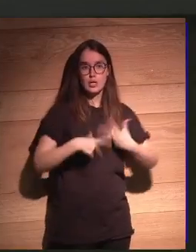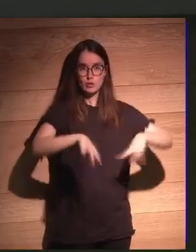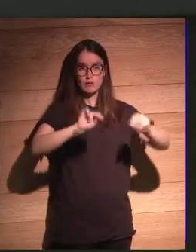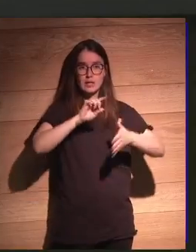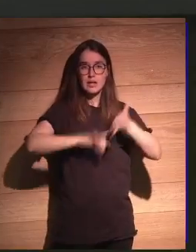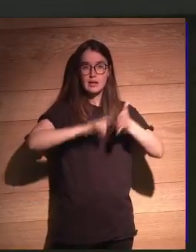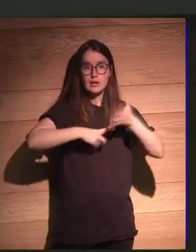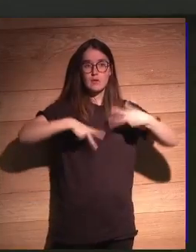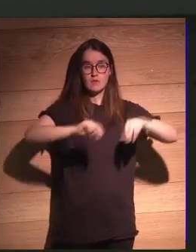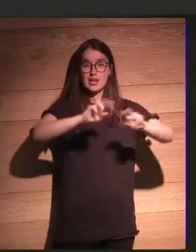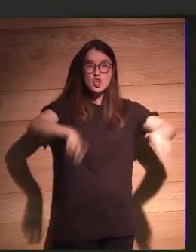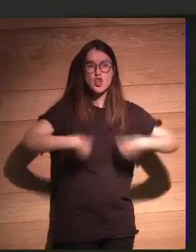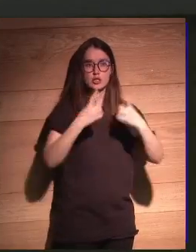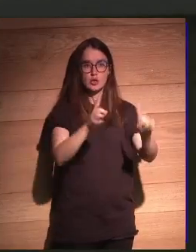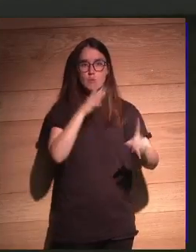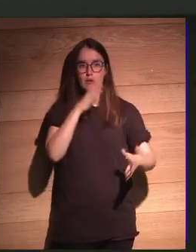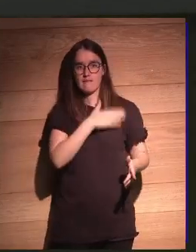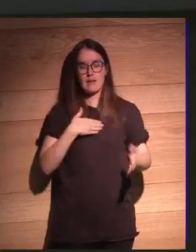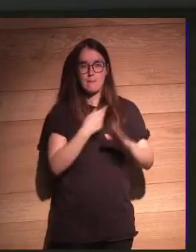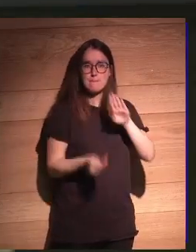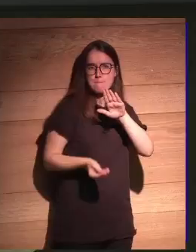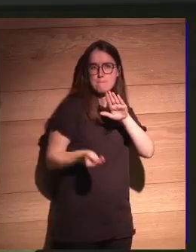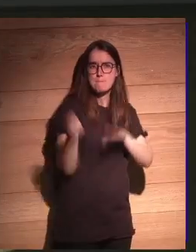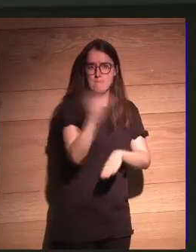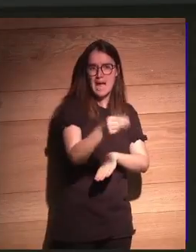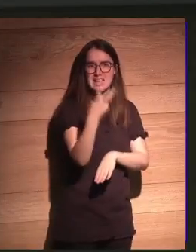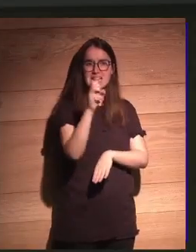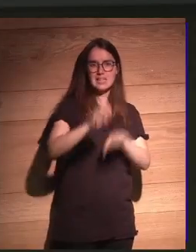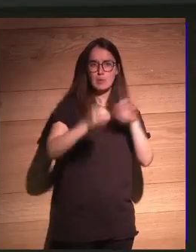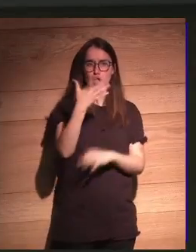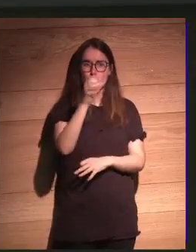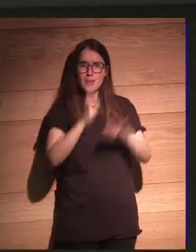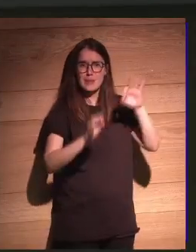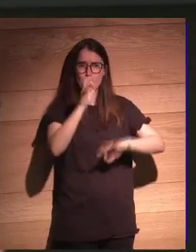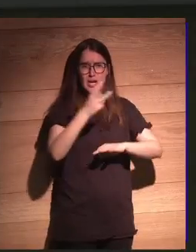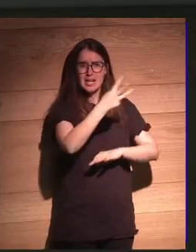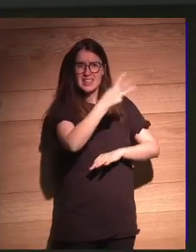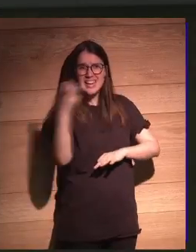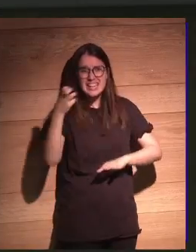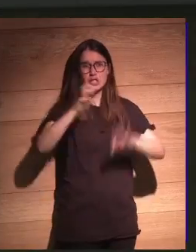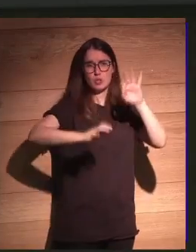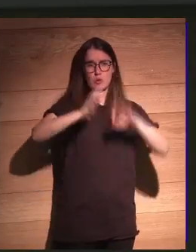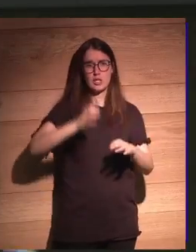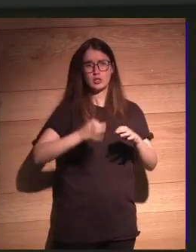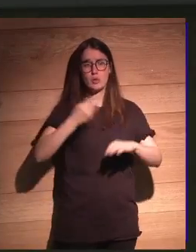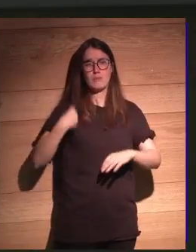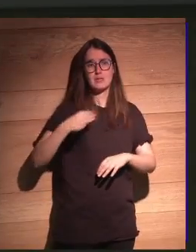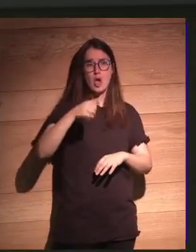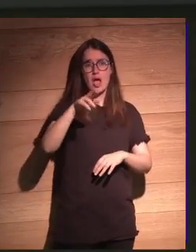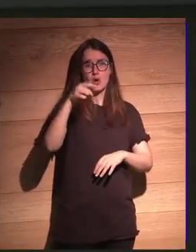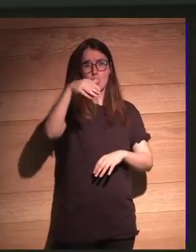We Stay, Nos Quedamos. When your rent contract is not renewed because they're going to increase 30,